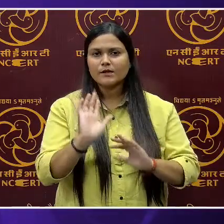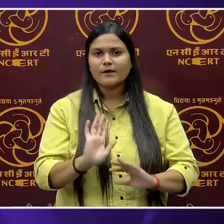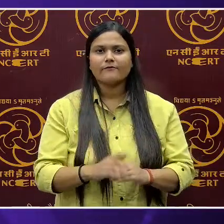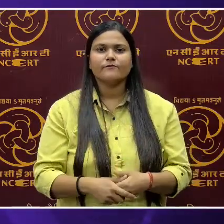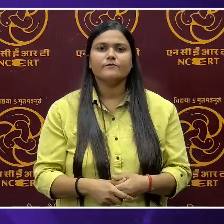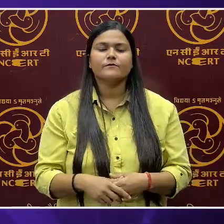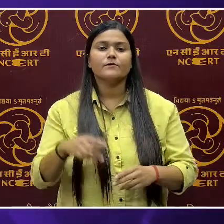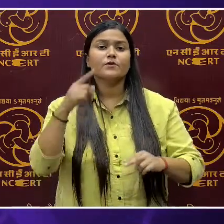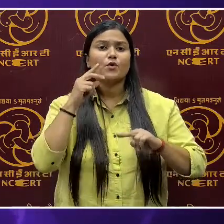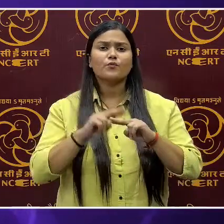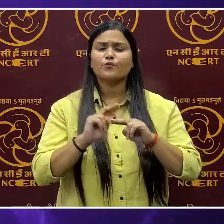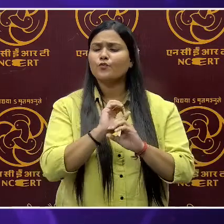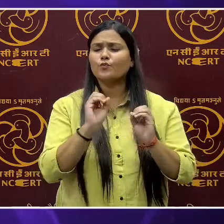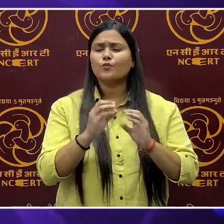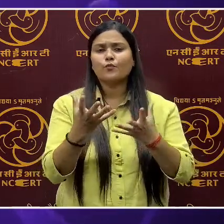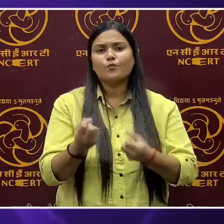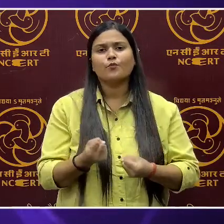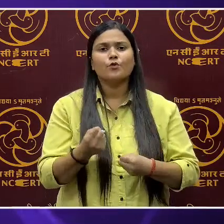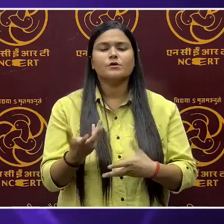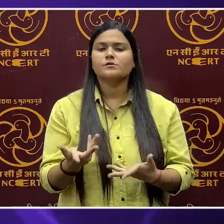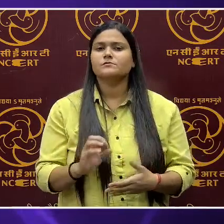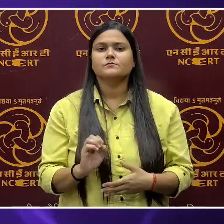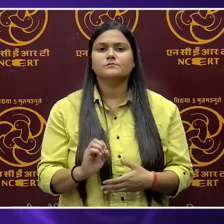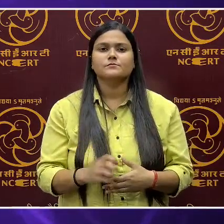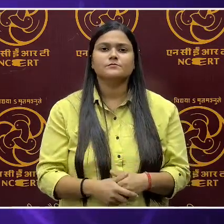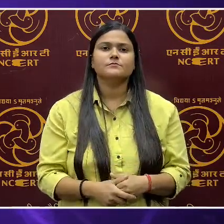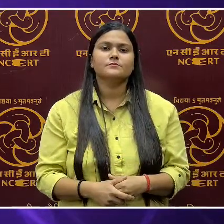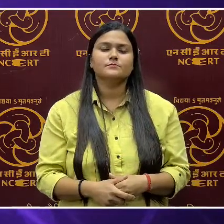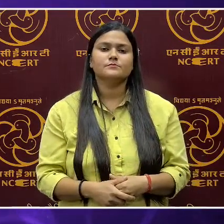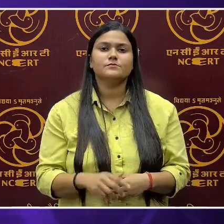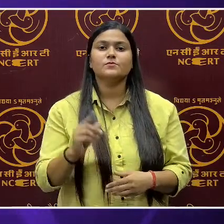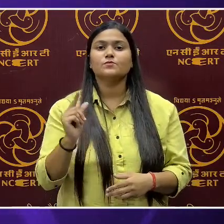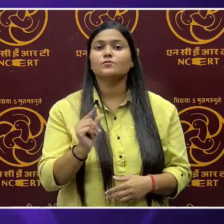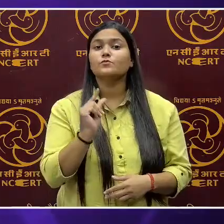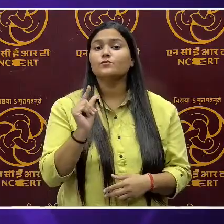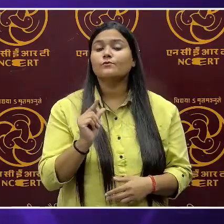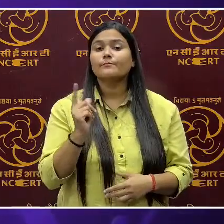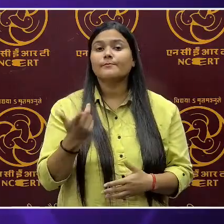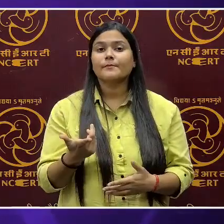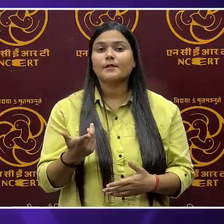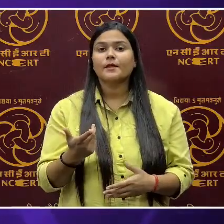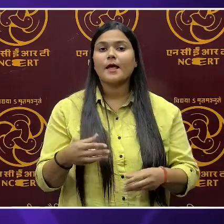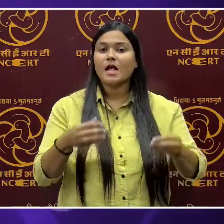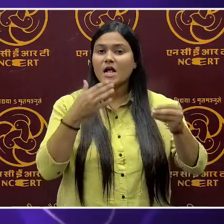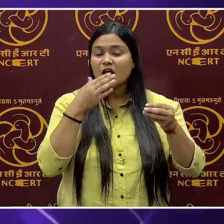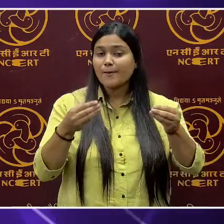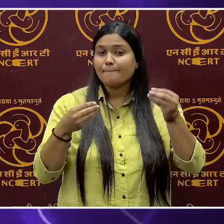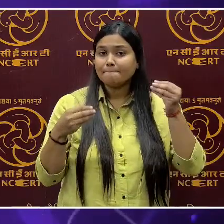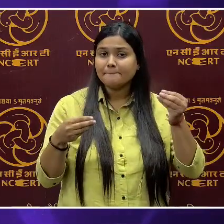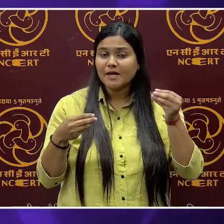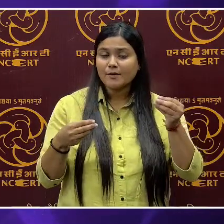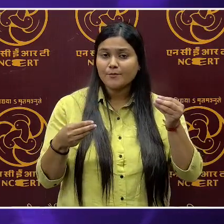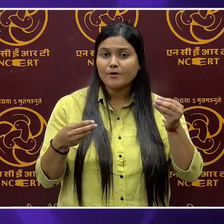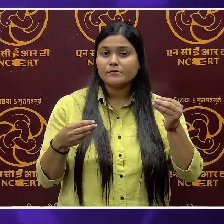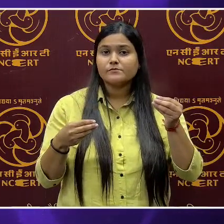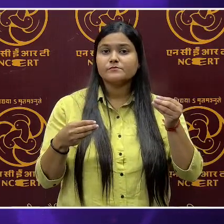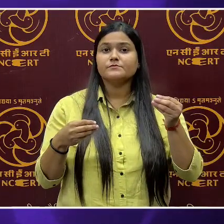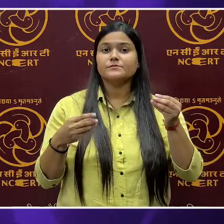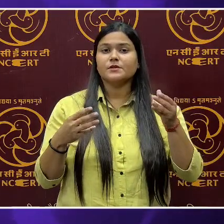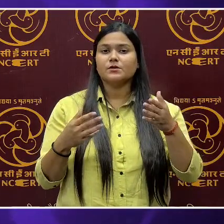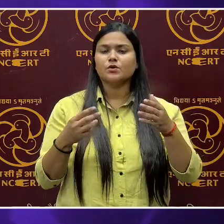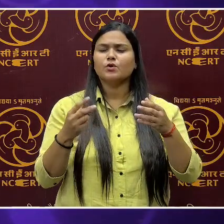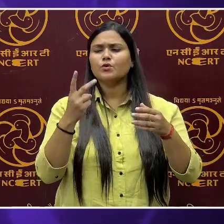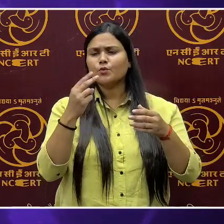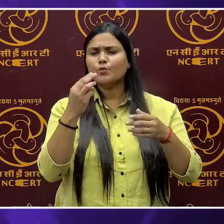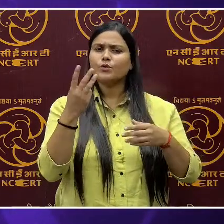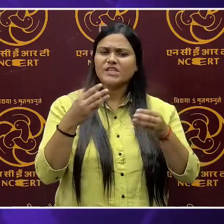If you don't want to buy a bond sheet, you can also use papers from magazines, maybe sometimes 2-3